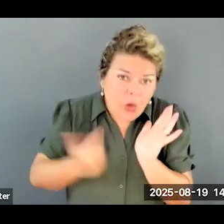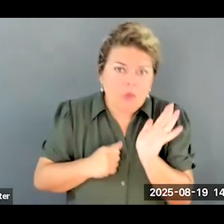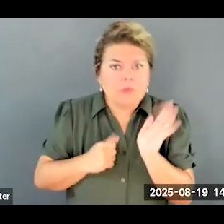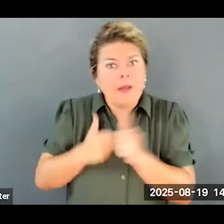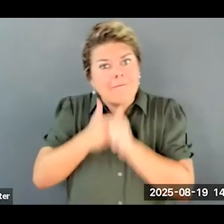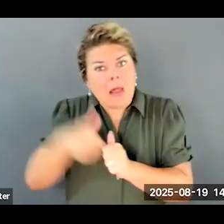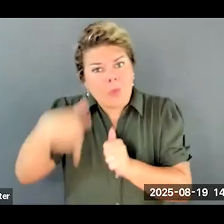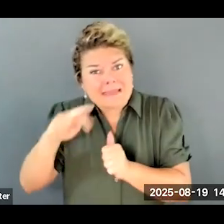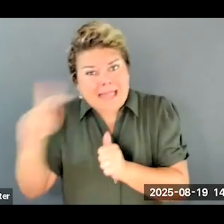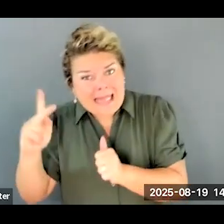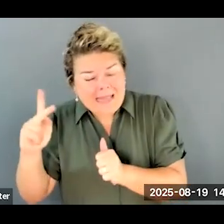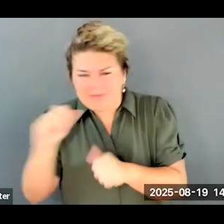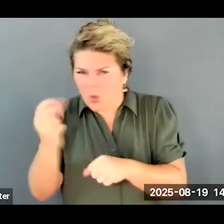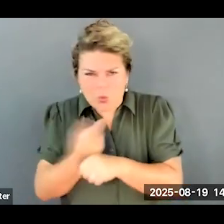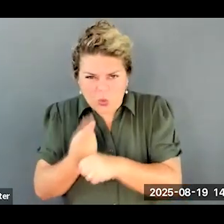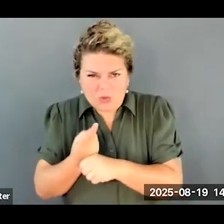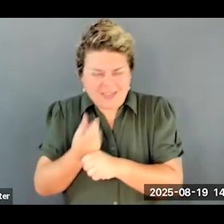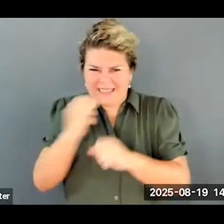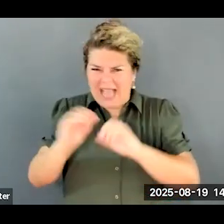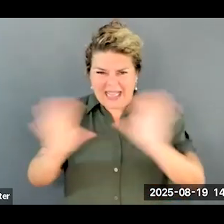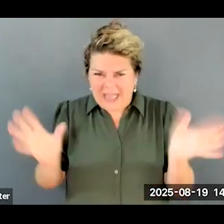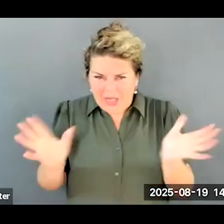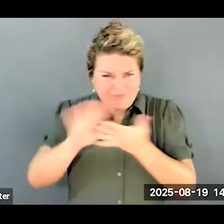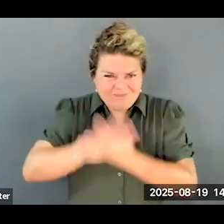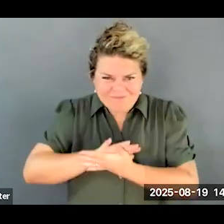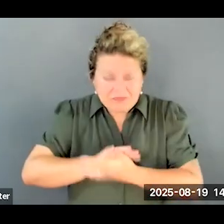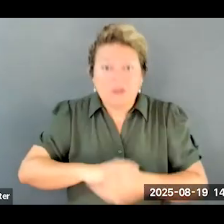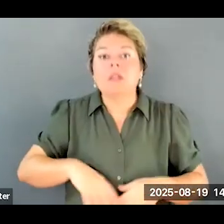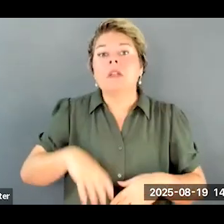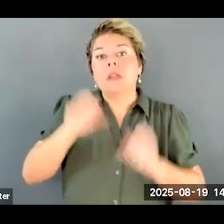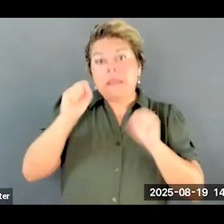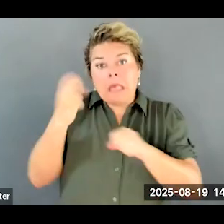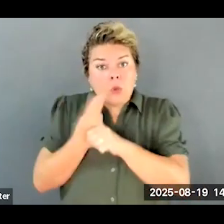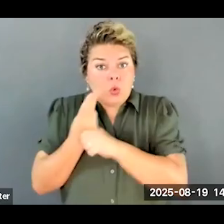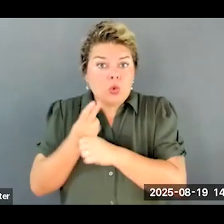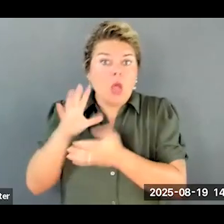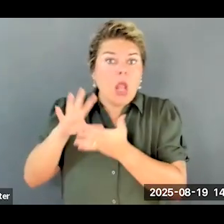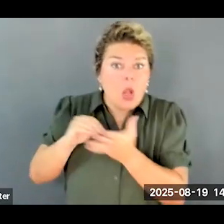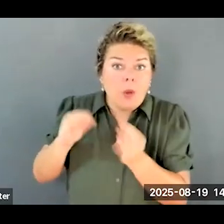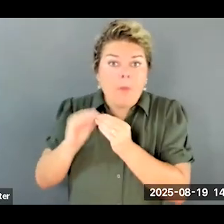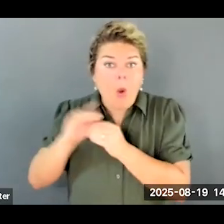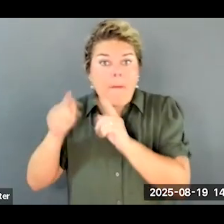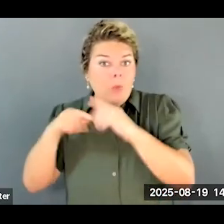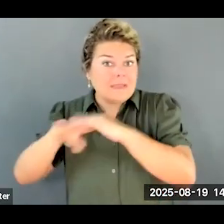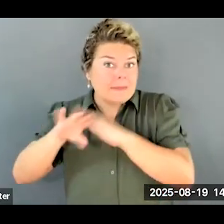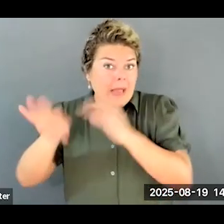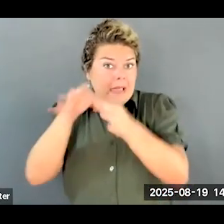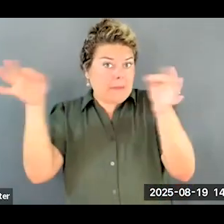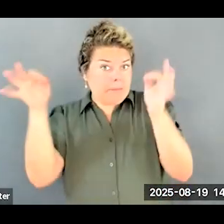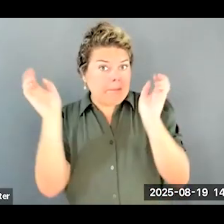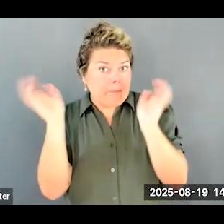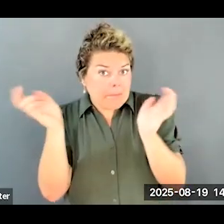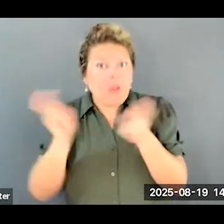they don't distinguish what would happen. Helpful alternatives are things like learn more about accessibility or